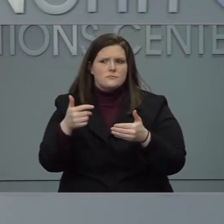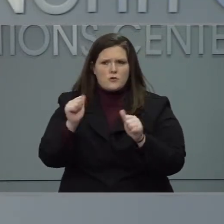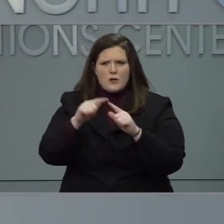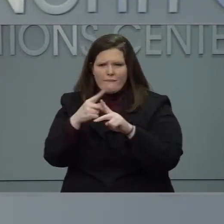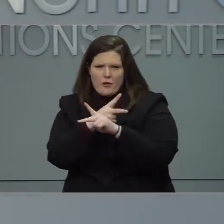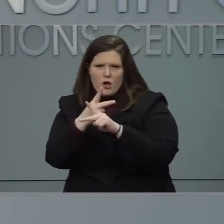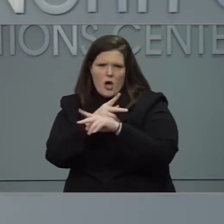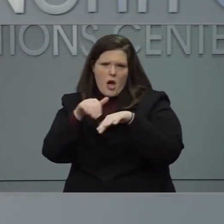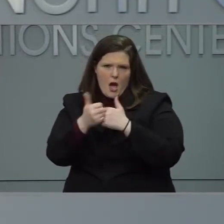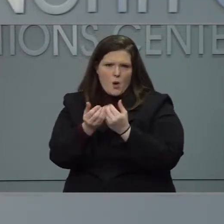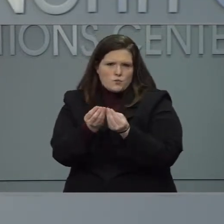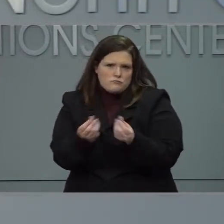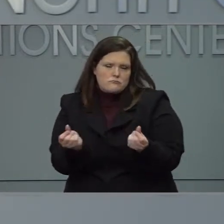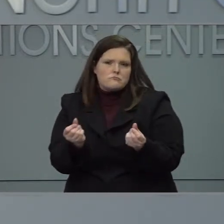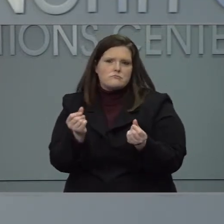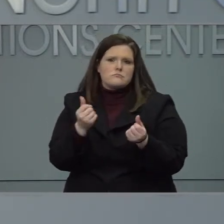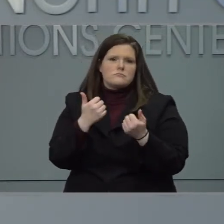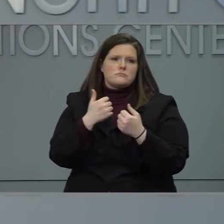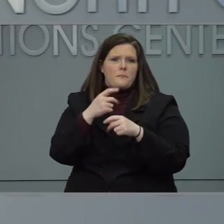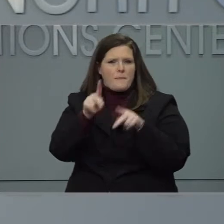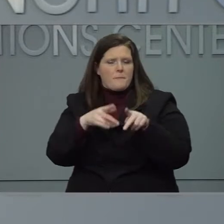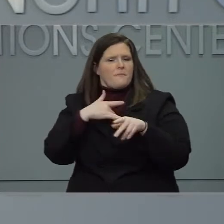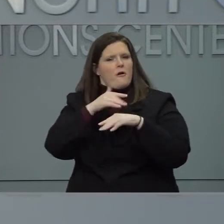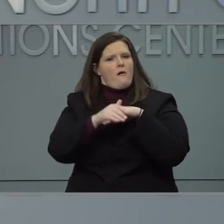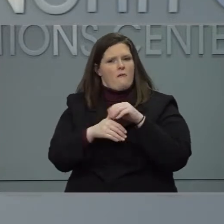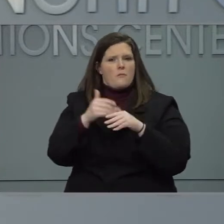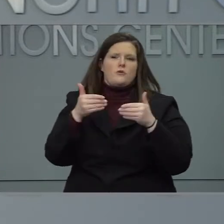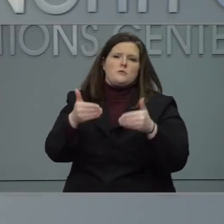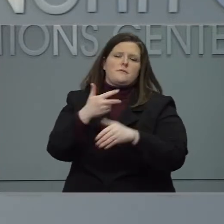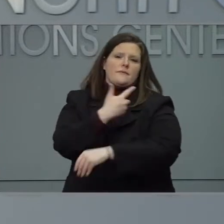Okay. Next question, please.